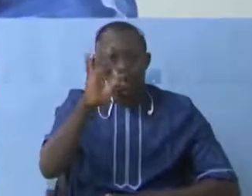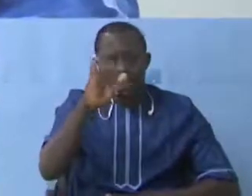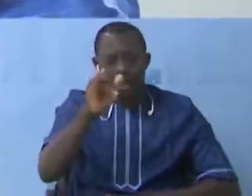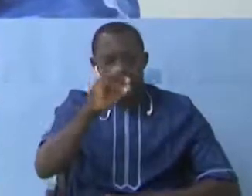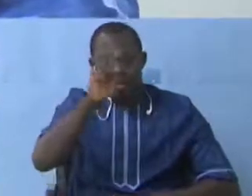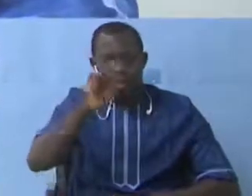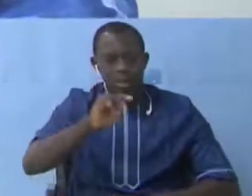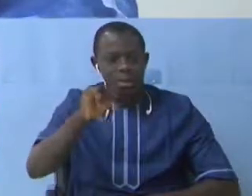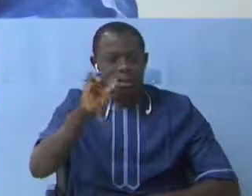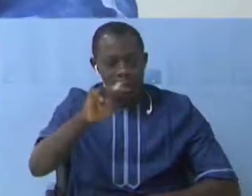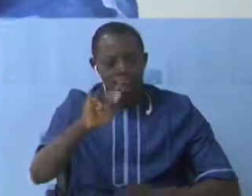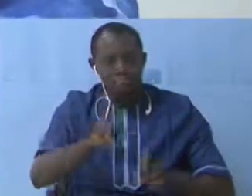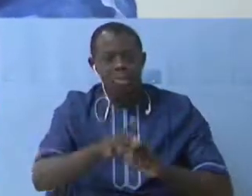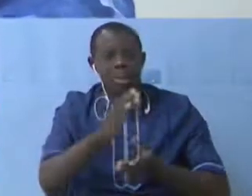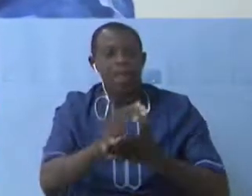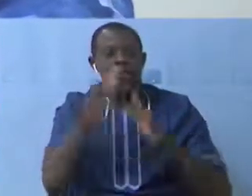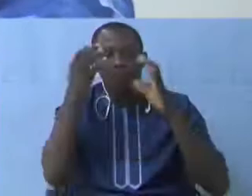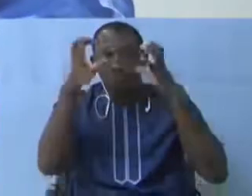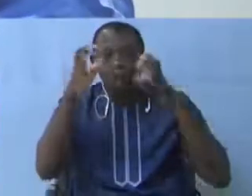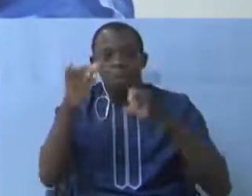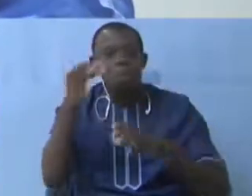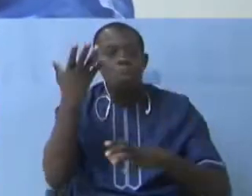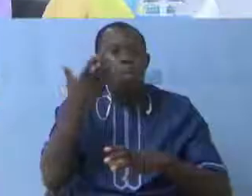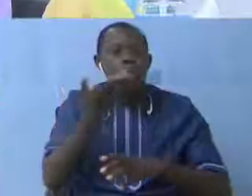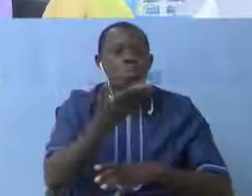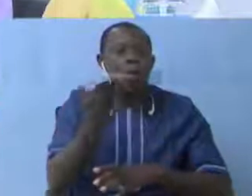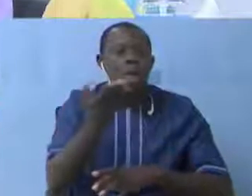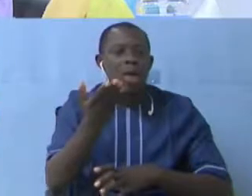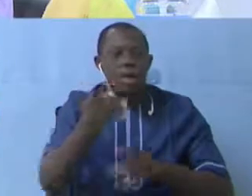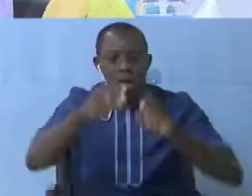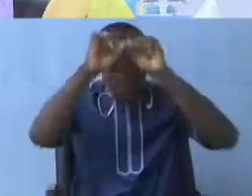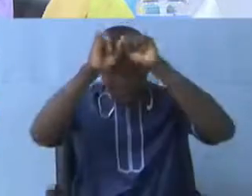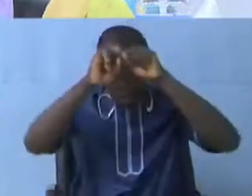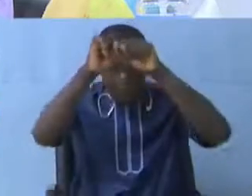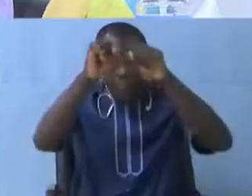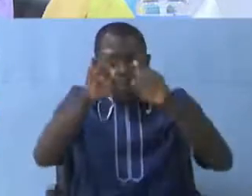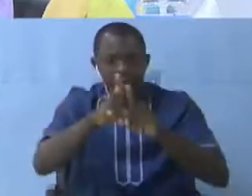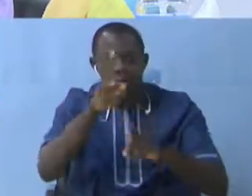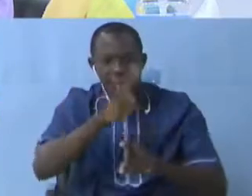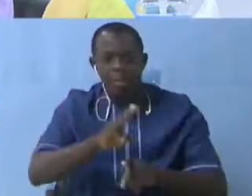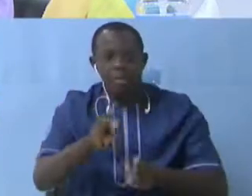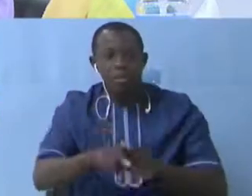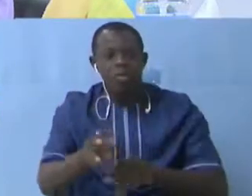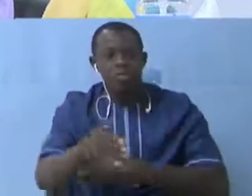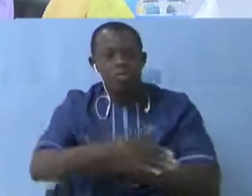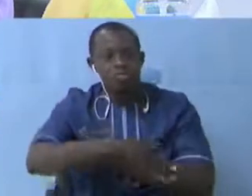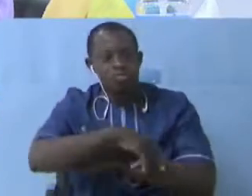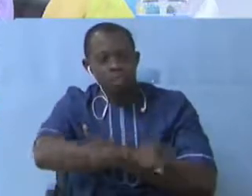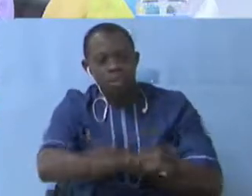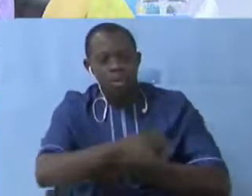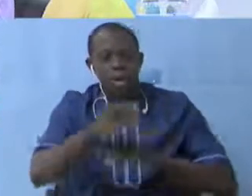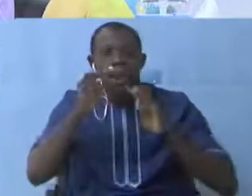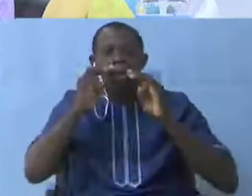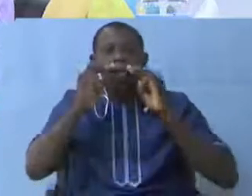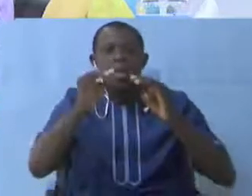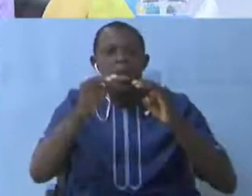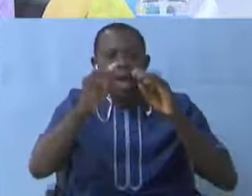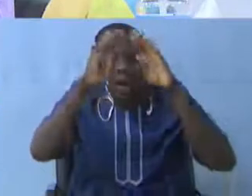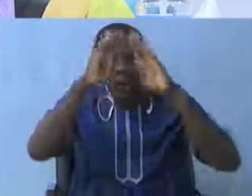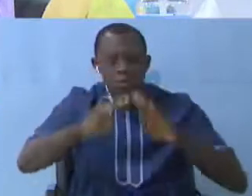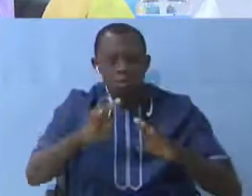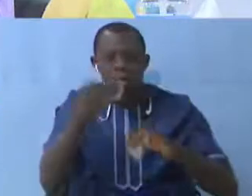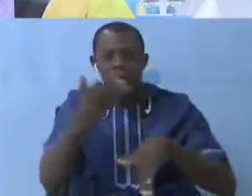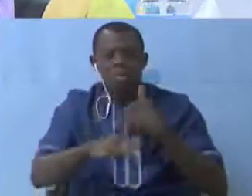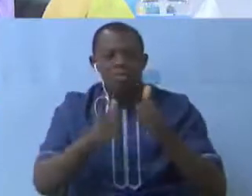cases where government decided arbitrarily just to close down a media house without any process,